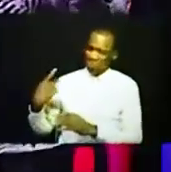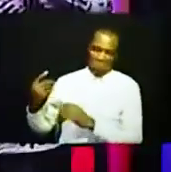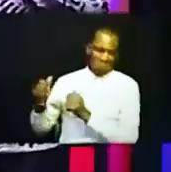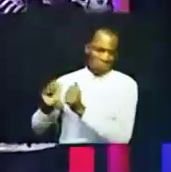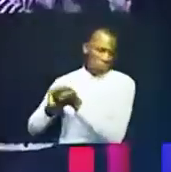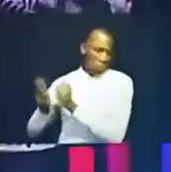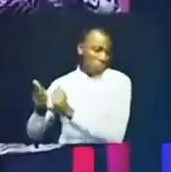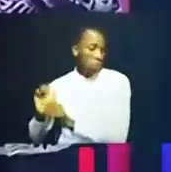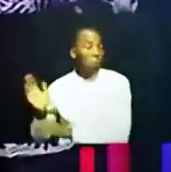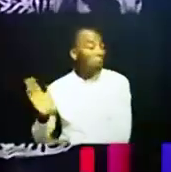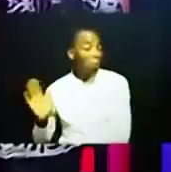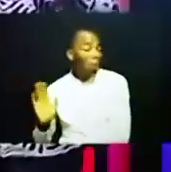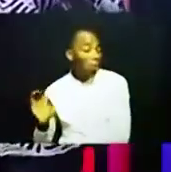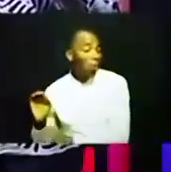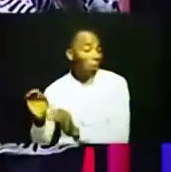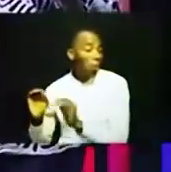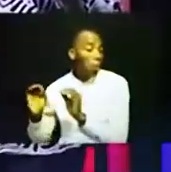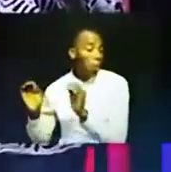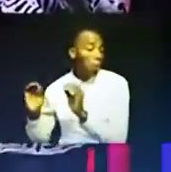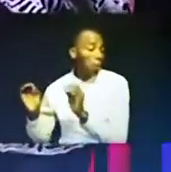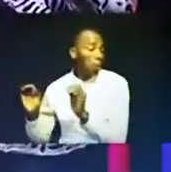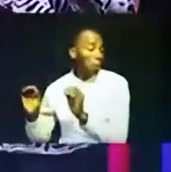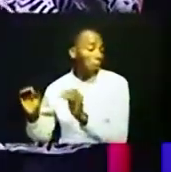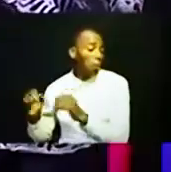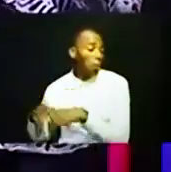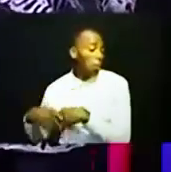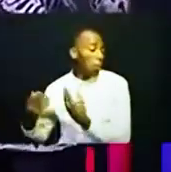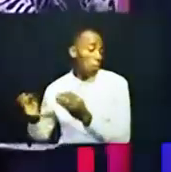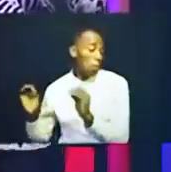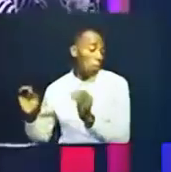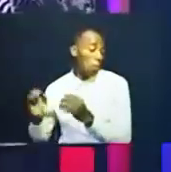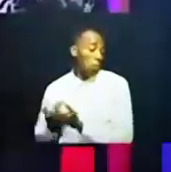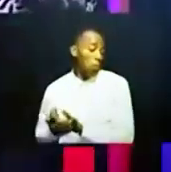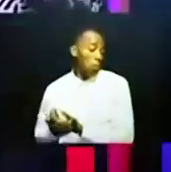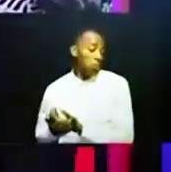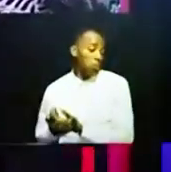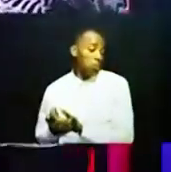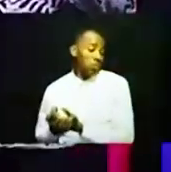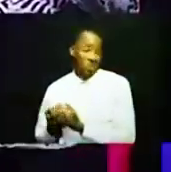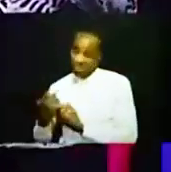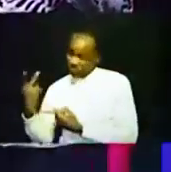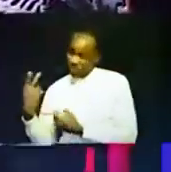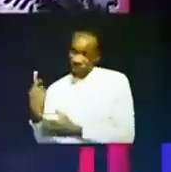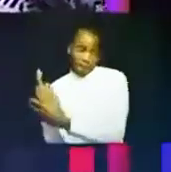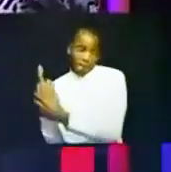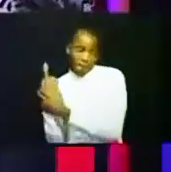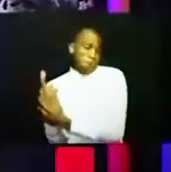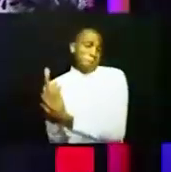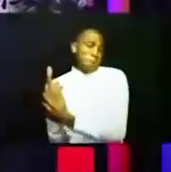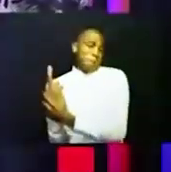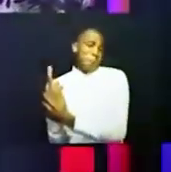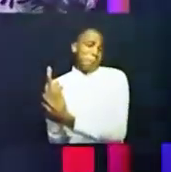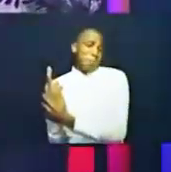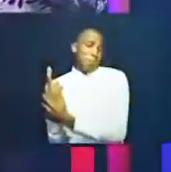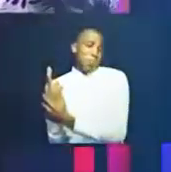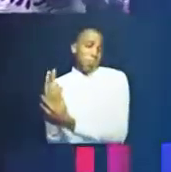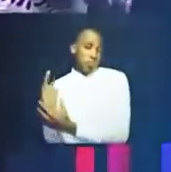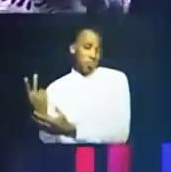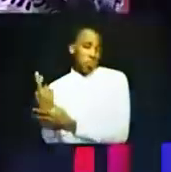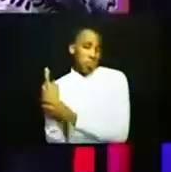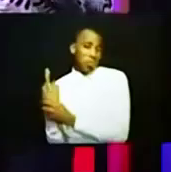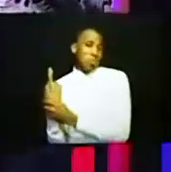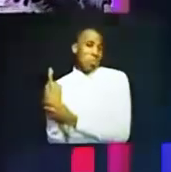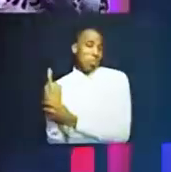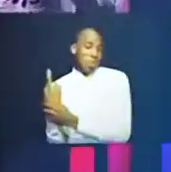other. See, we are one and nothing else in life